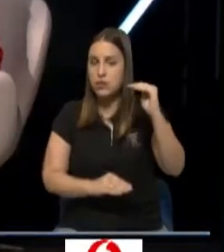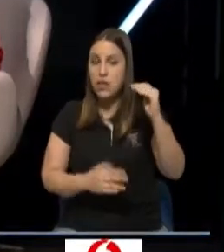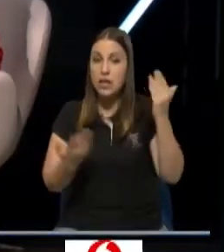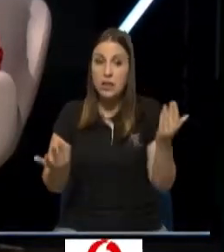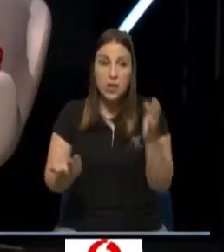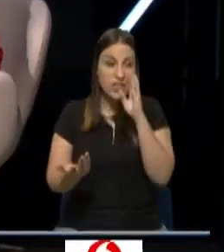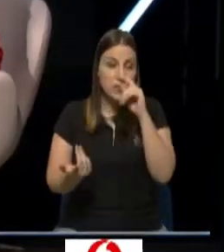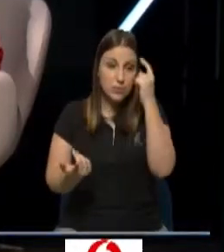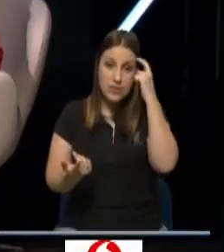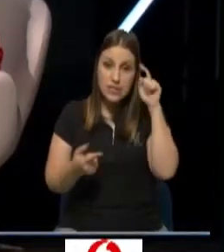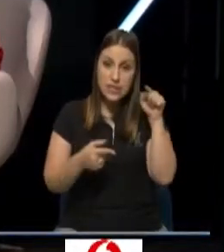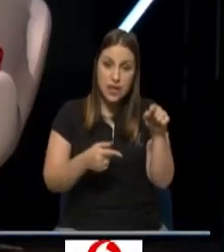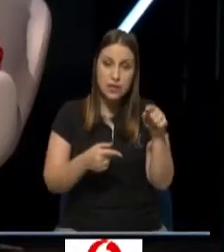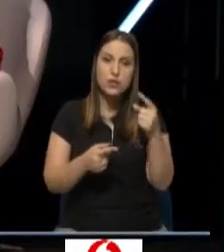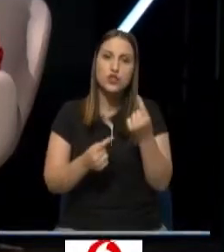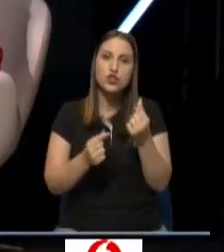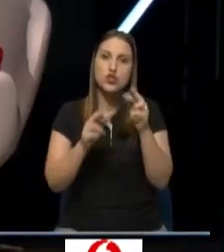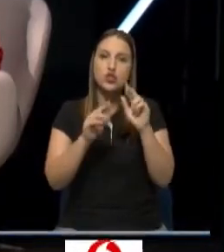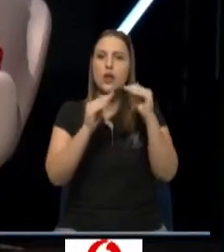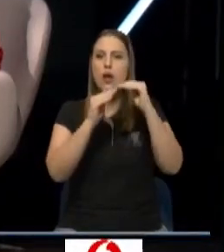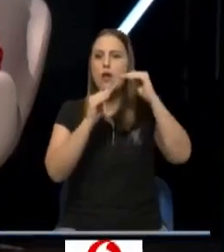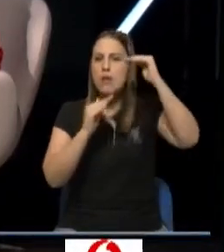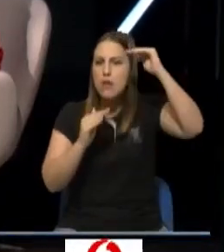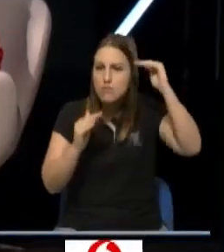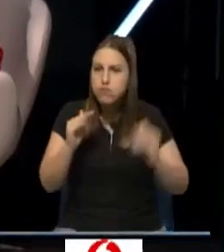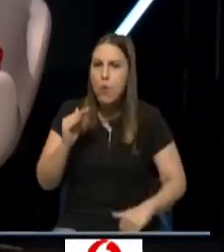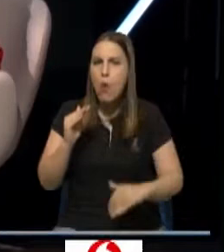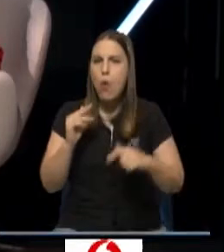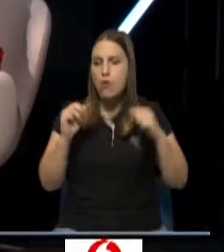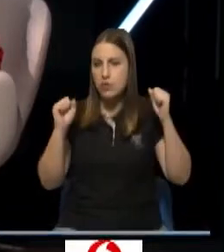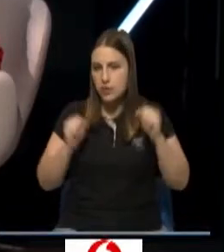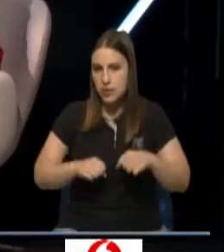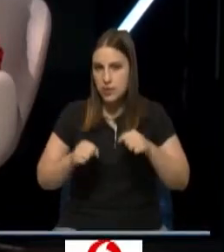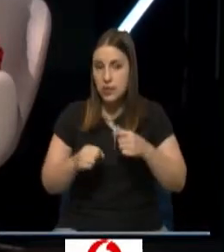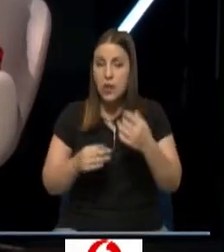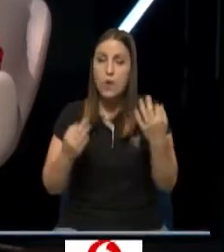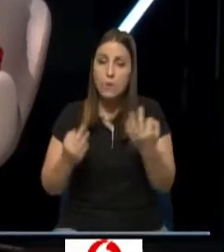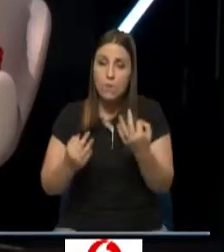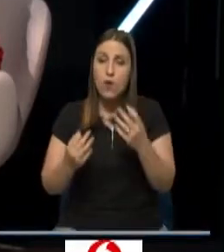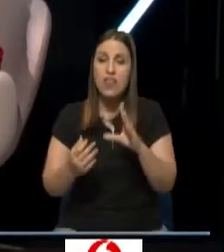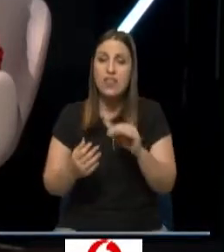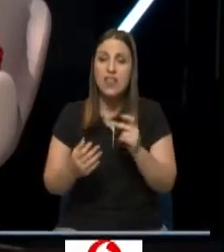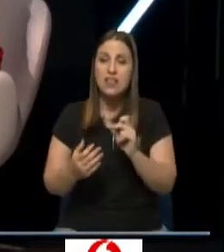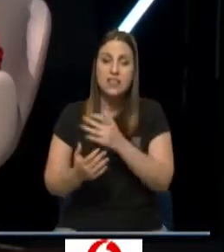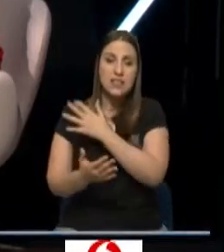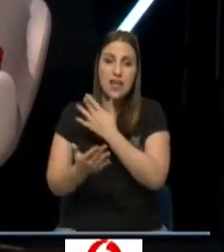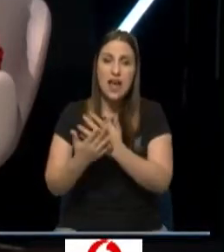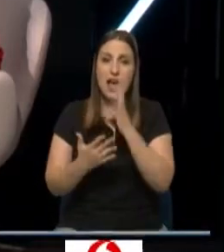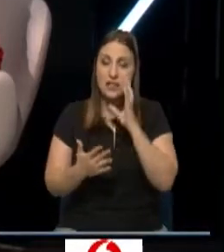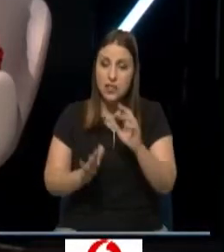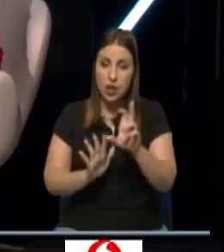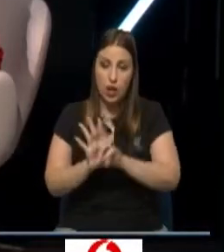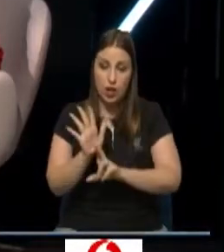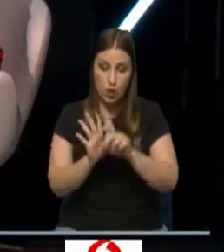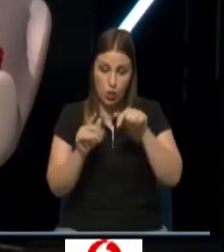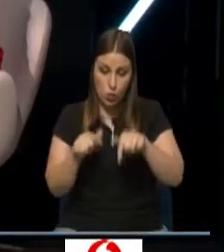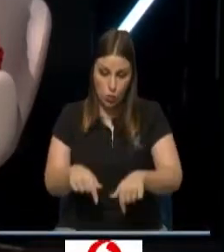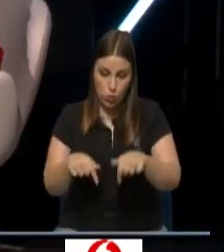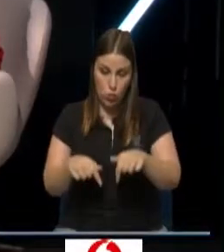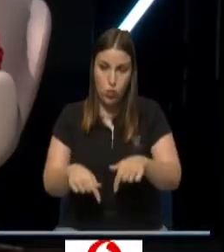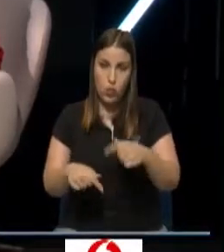increased 20-30 times, and so the prices have increased dramatically.